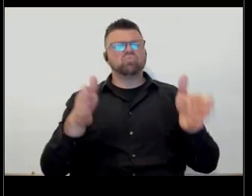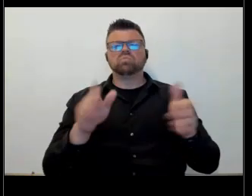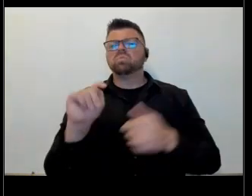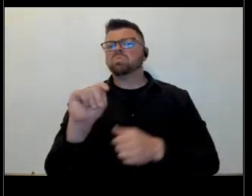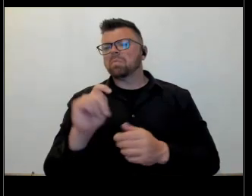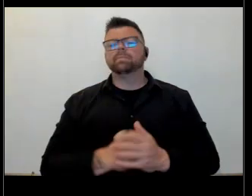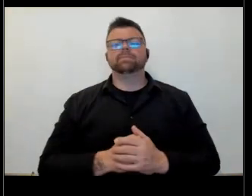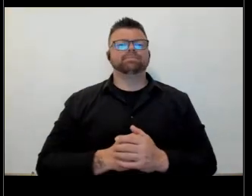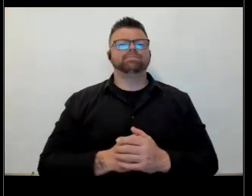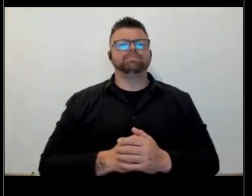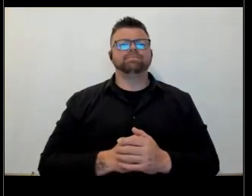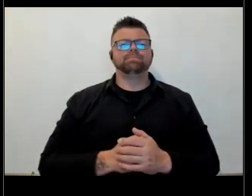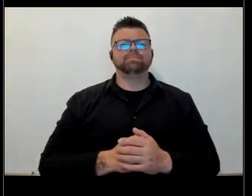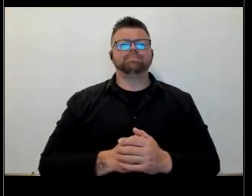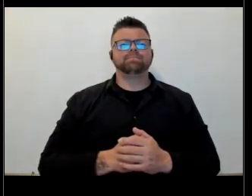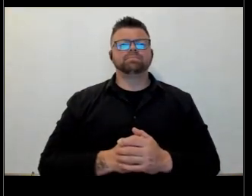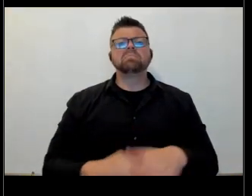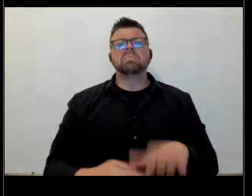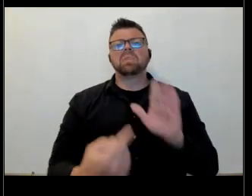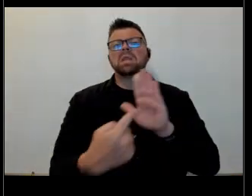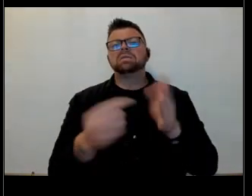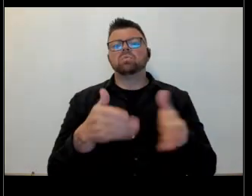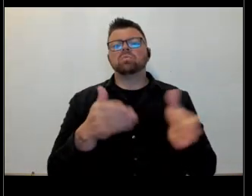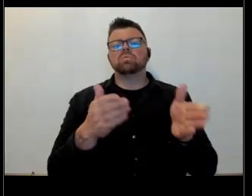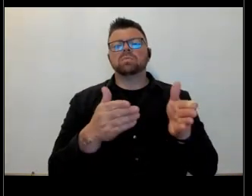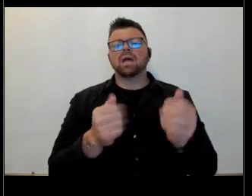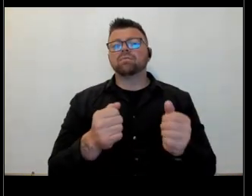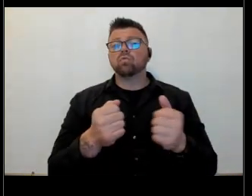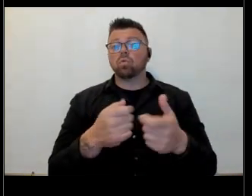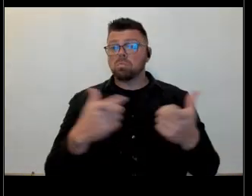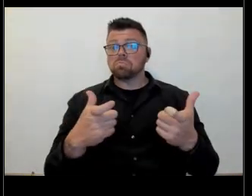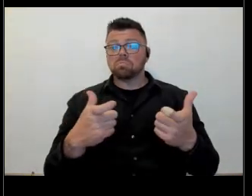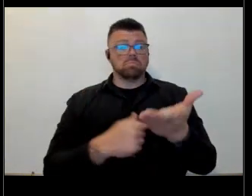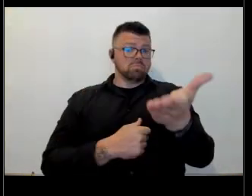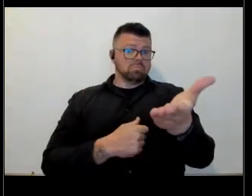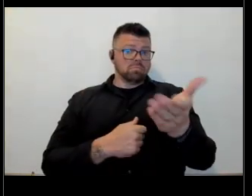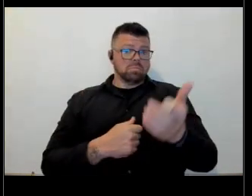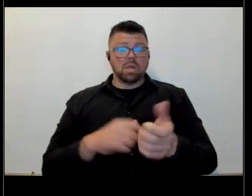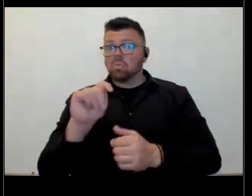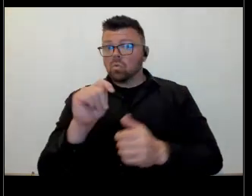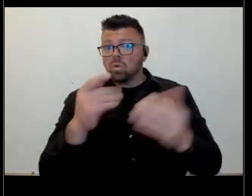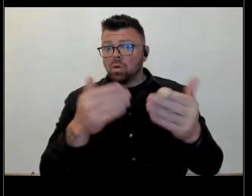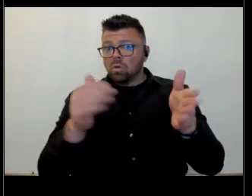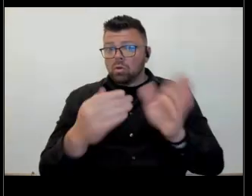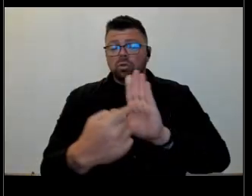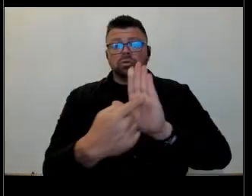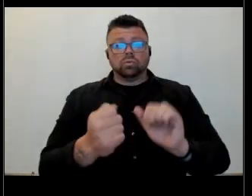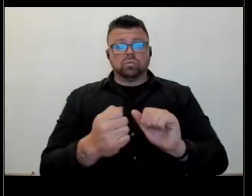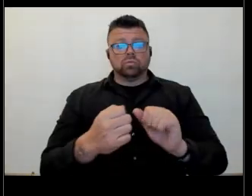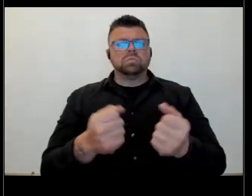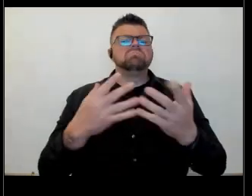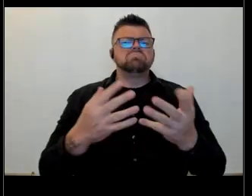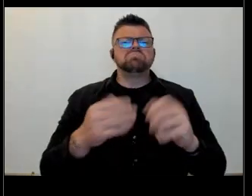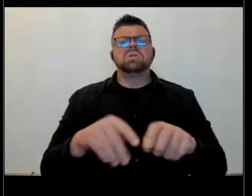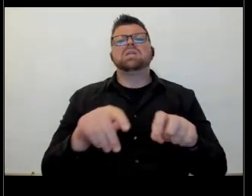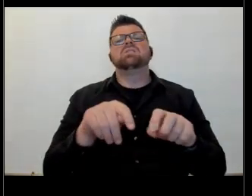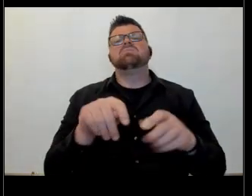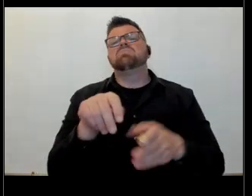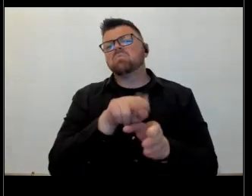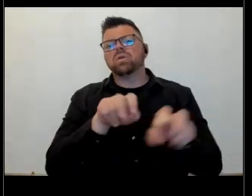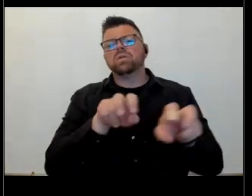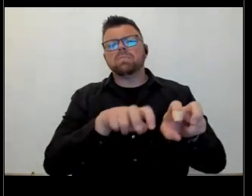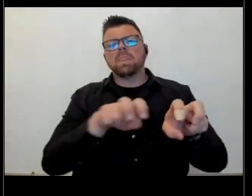A sample plan for a large toilet room is shown here, with multiple toilets, lavatories, and